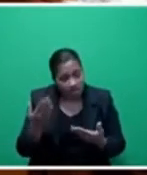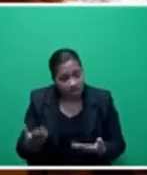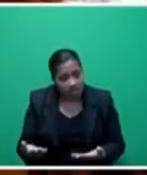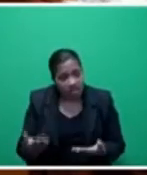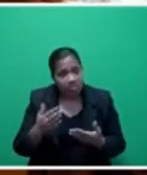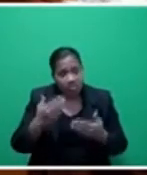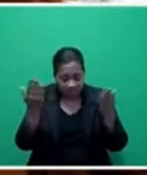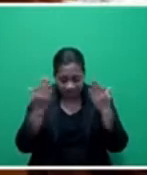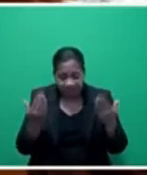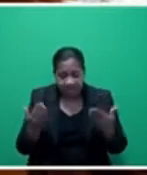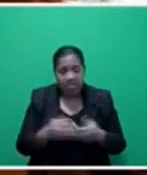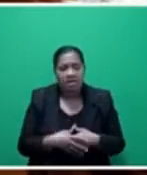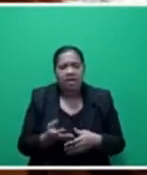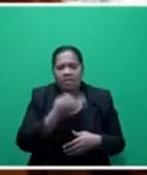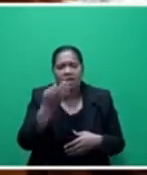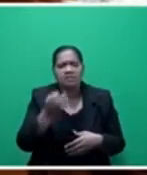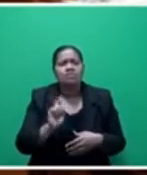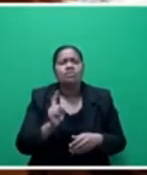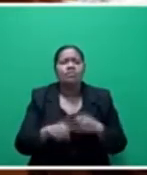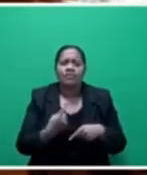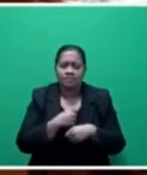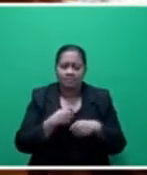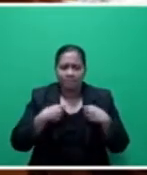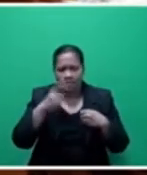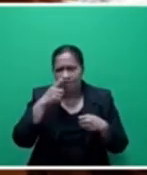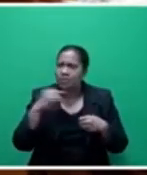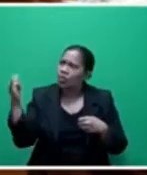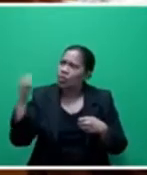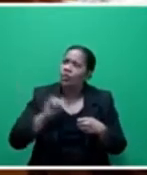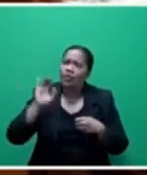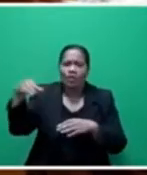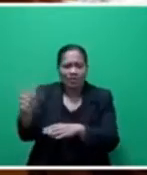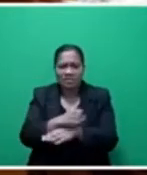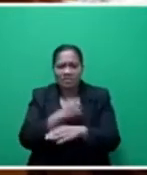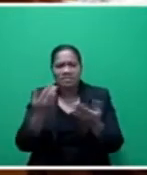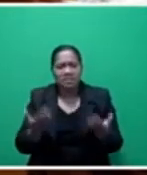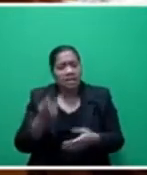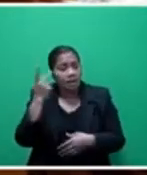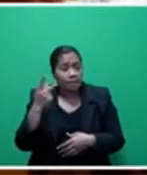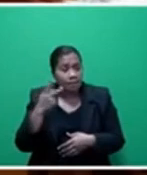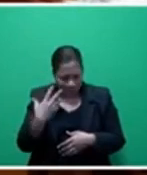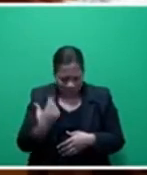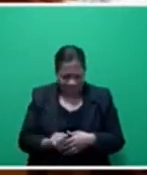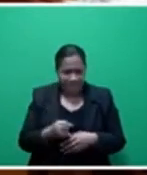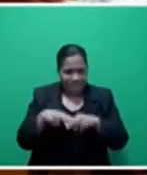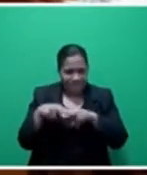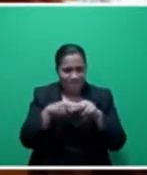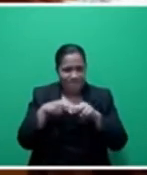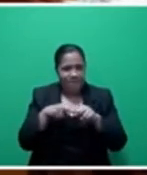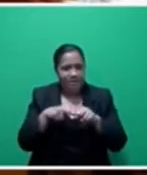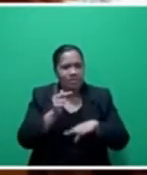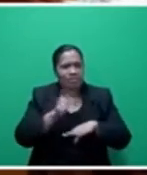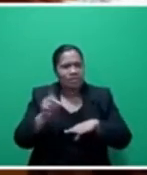Honourable Speaker, asked is what about our people coming from overseas whose parents hold Fiji passports, but